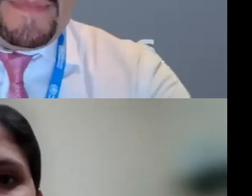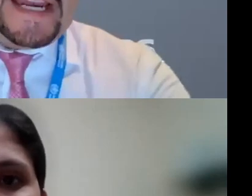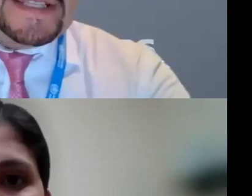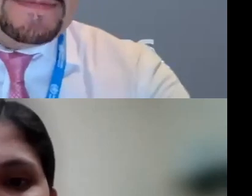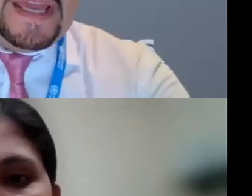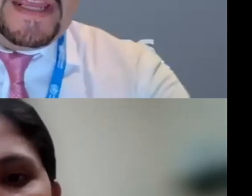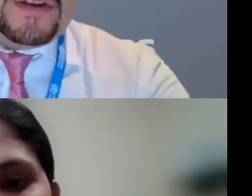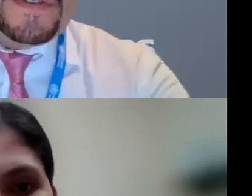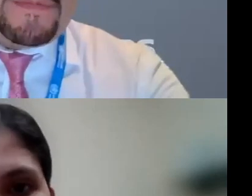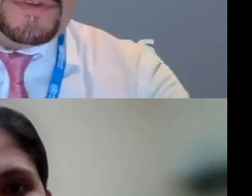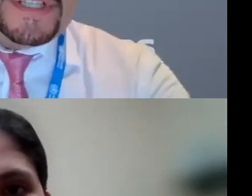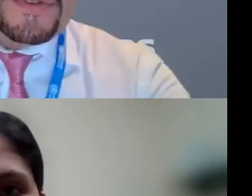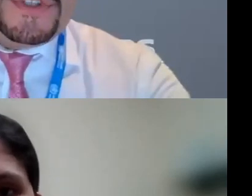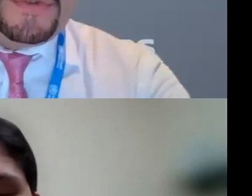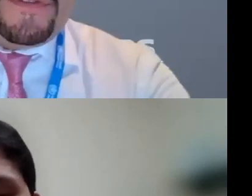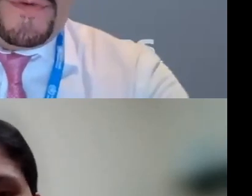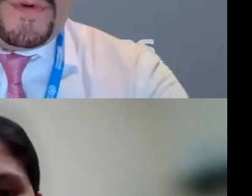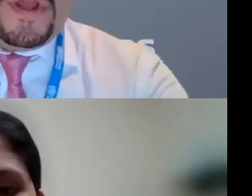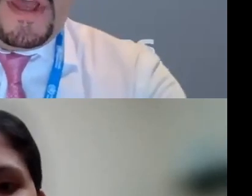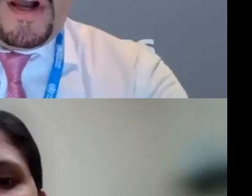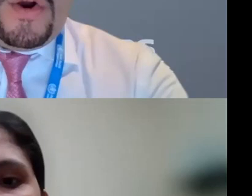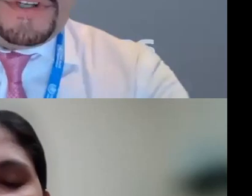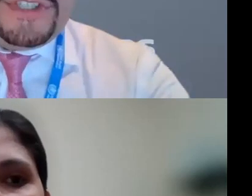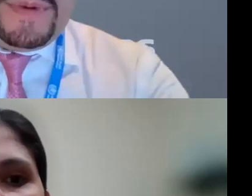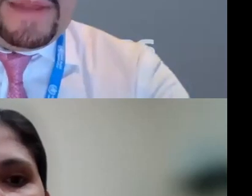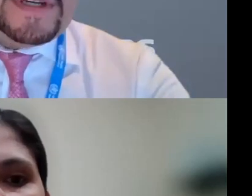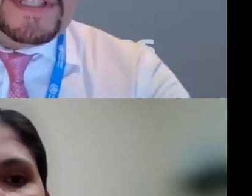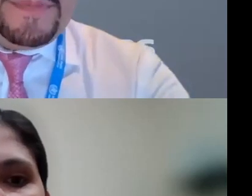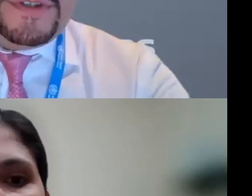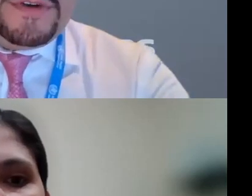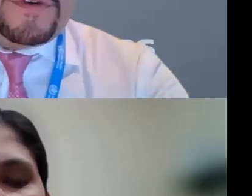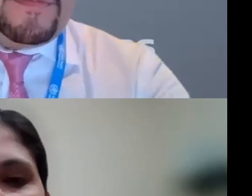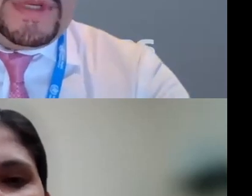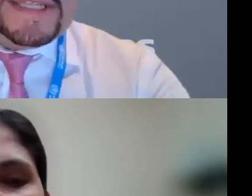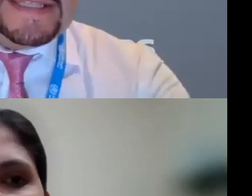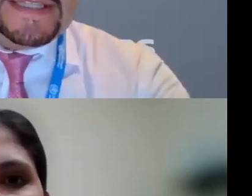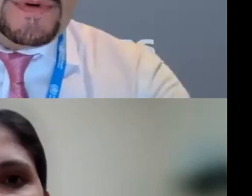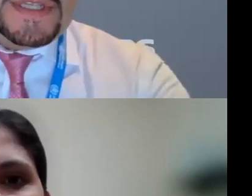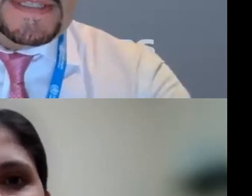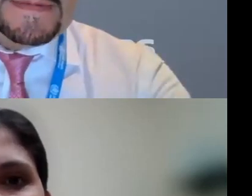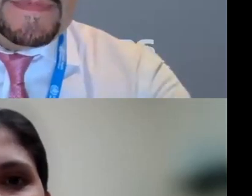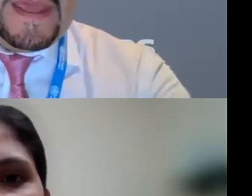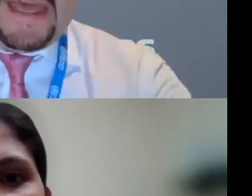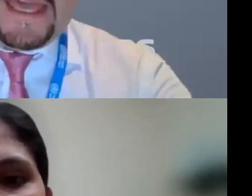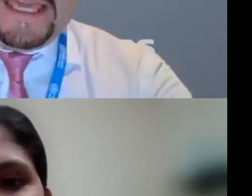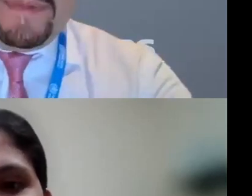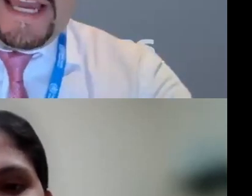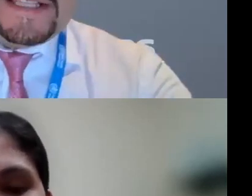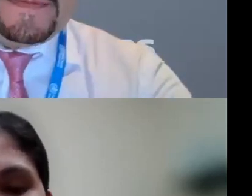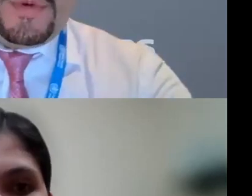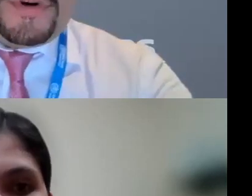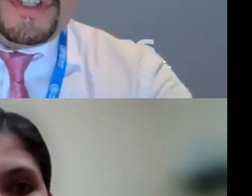society mechanisms and inclusive approaches to ensure the full ownership and participation of communities in this process.